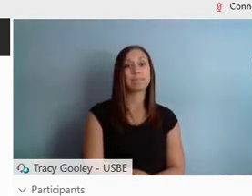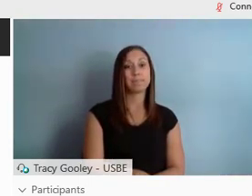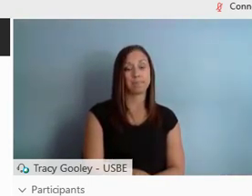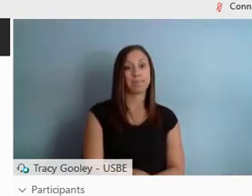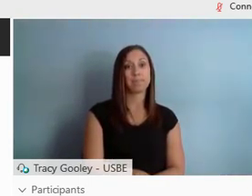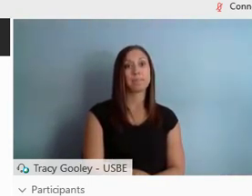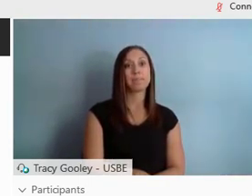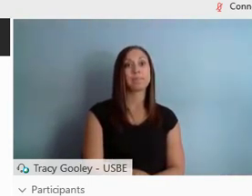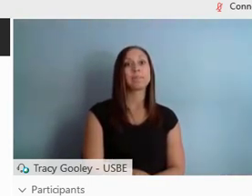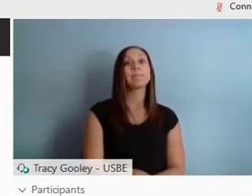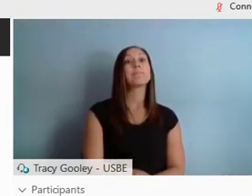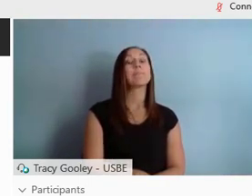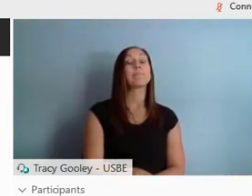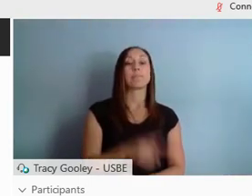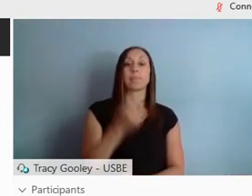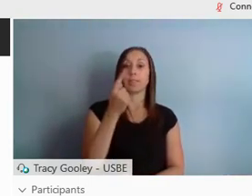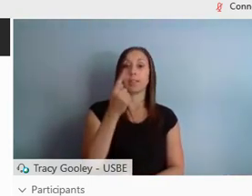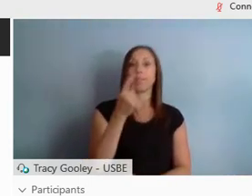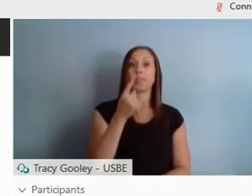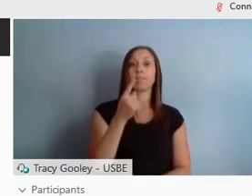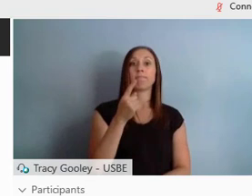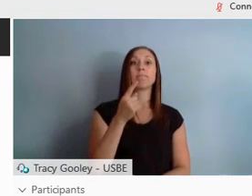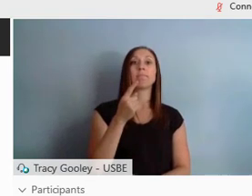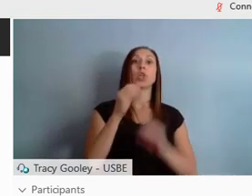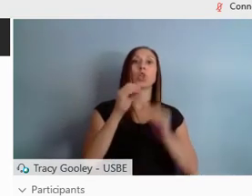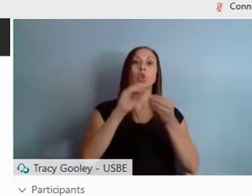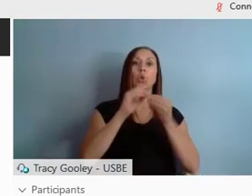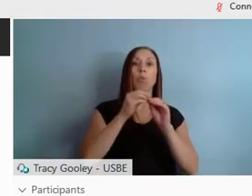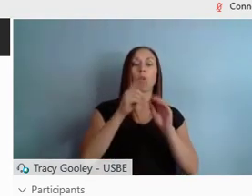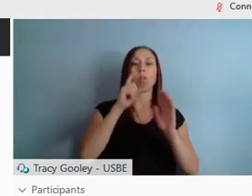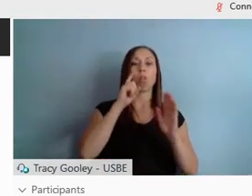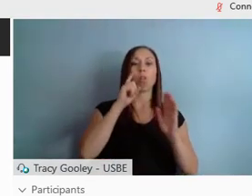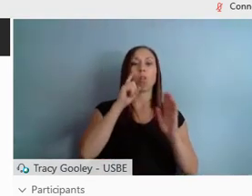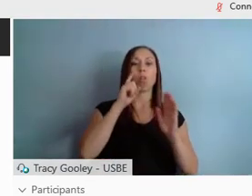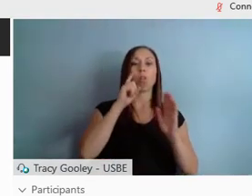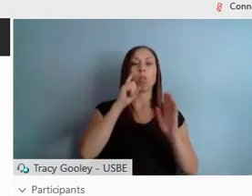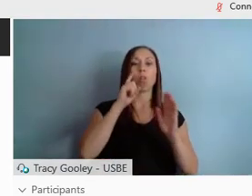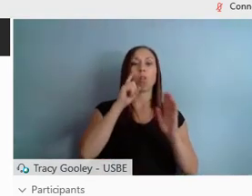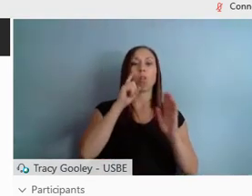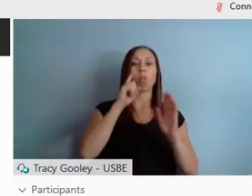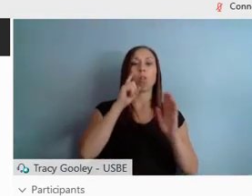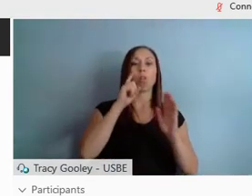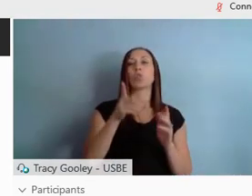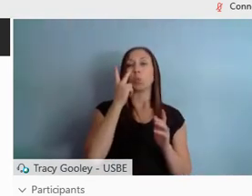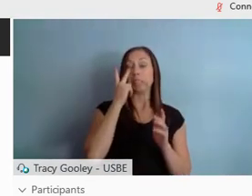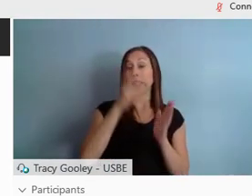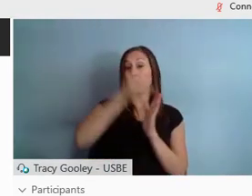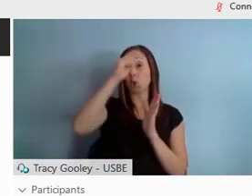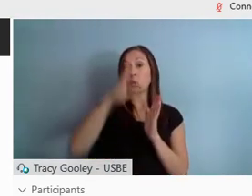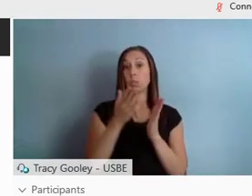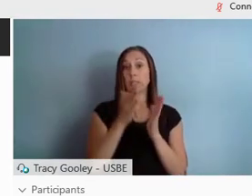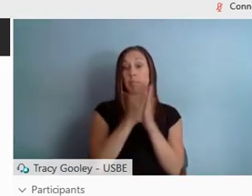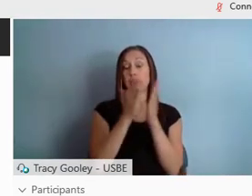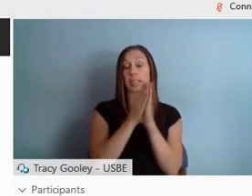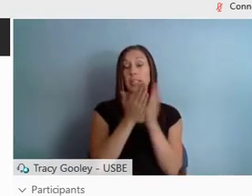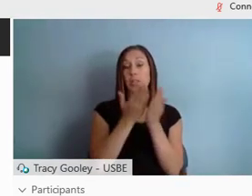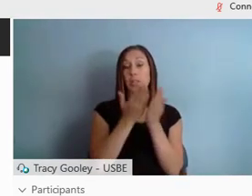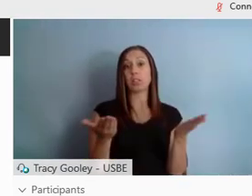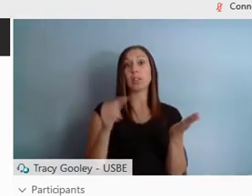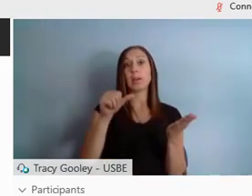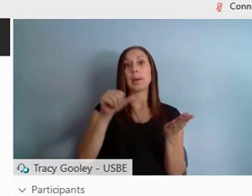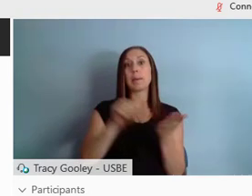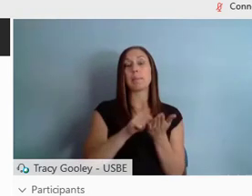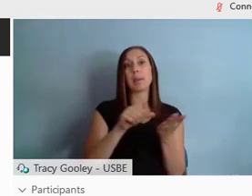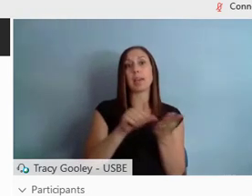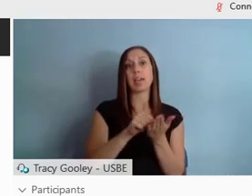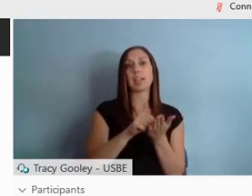So question number 11 is numeral recognition. So on this one in the student materials page, you will put in front of the student